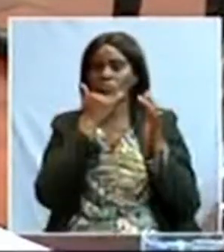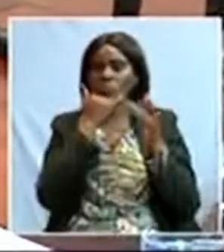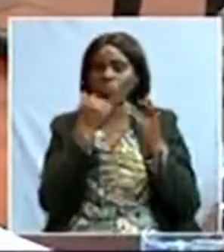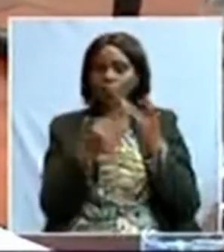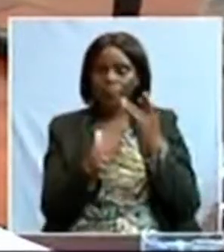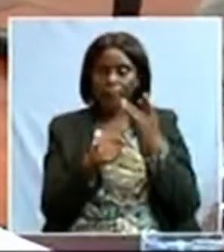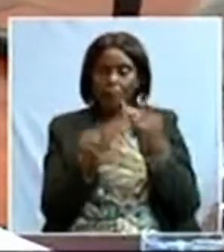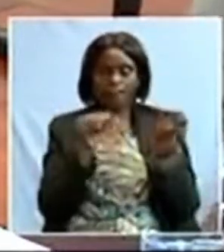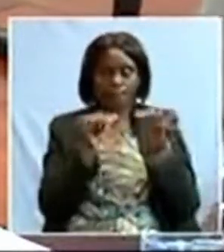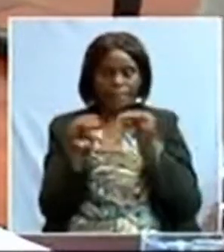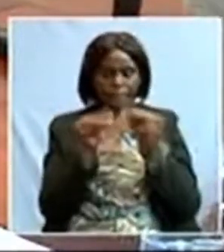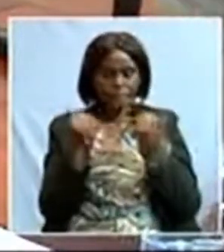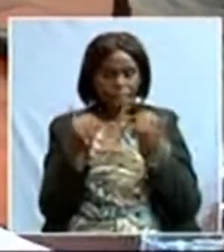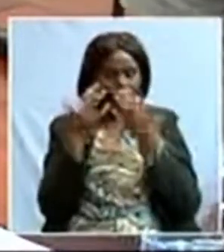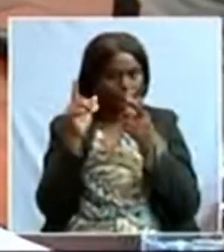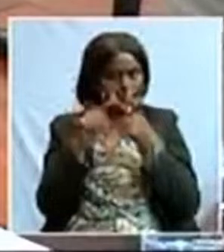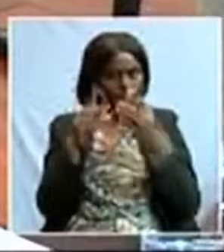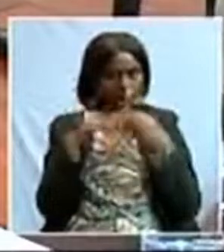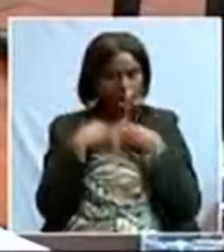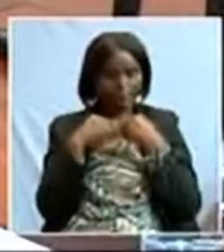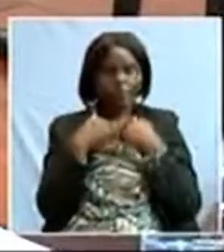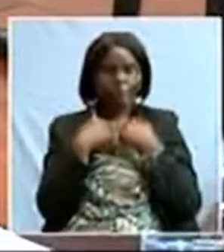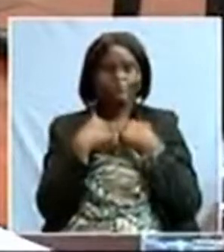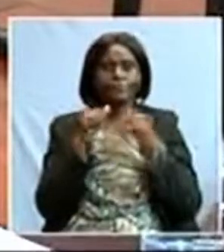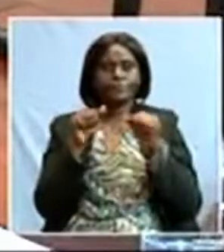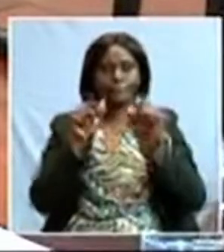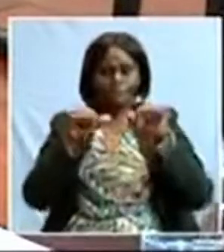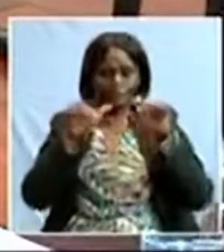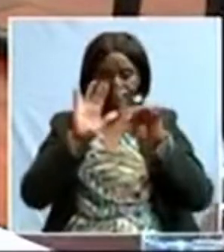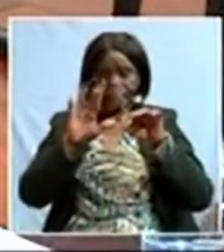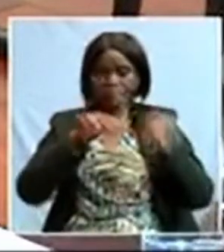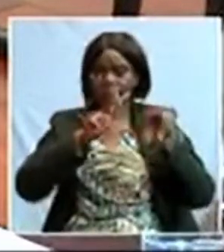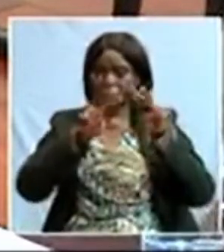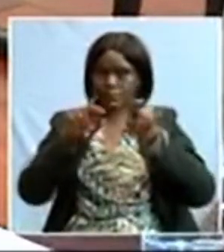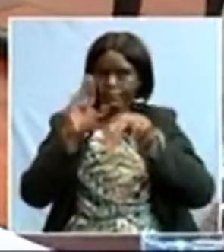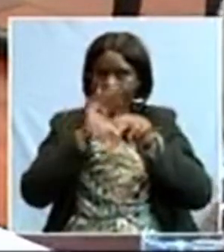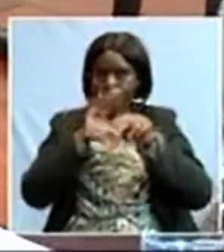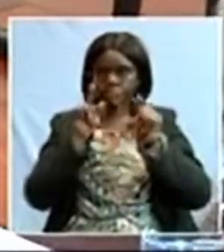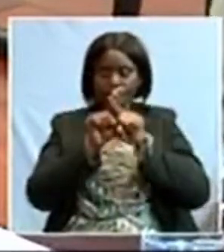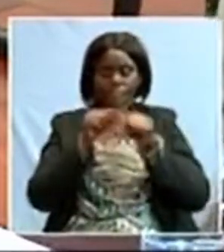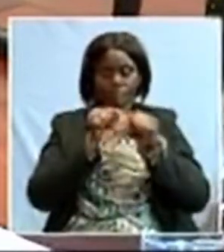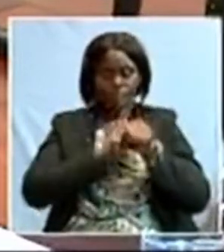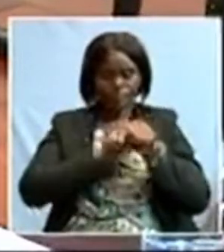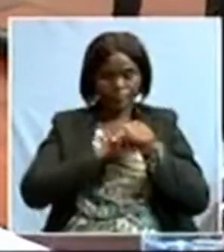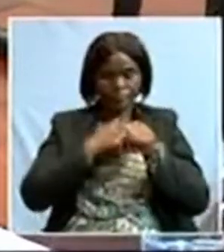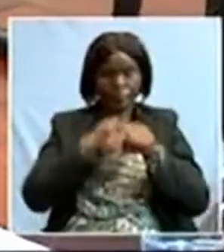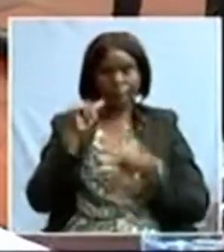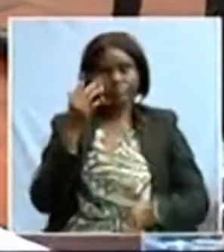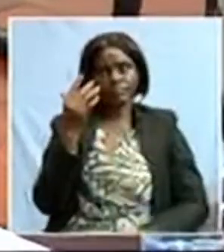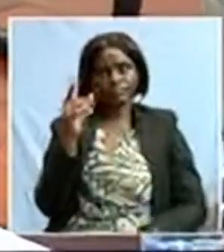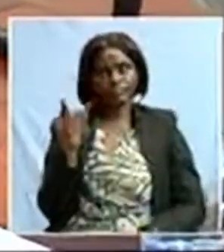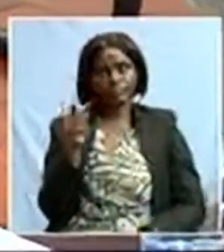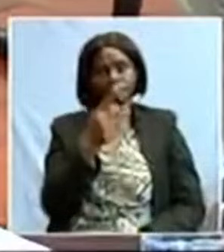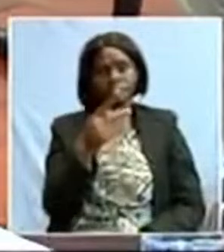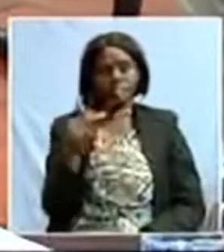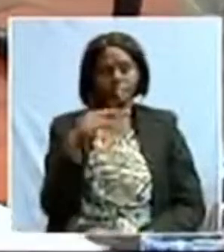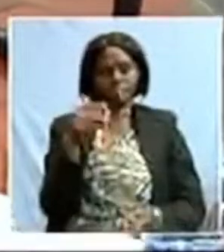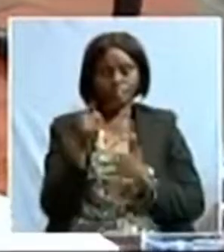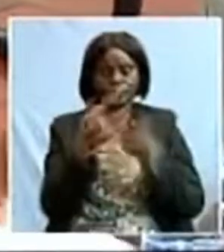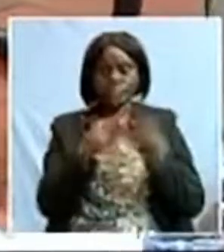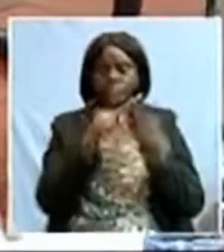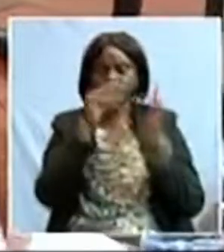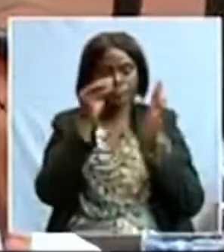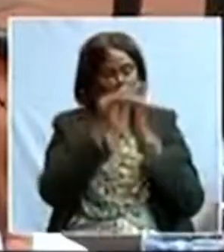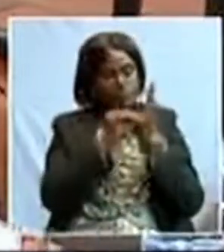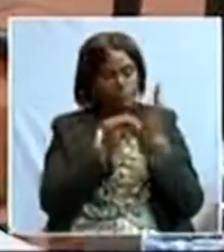query. Management wishes to acknowledge the auditor's observation and regrets that 15 assets were not